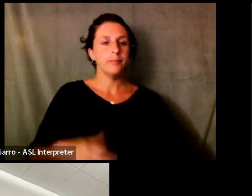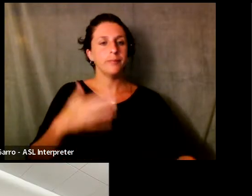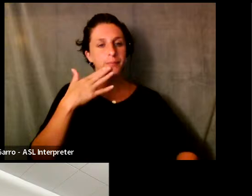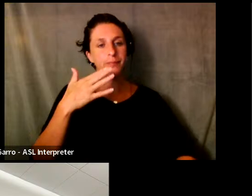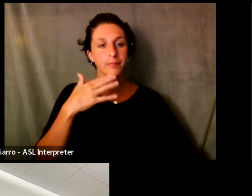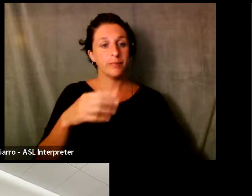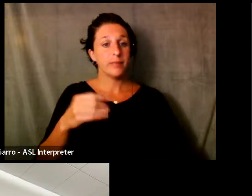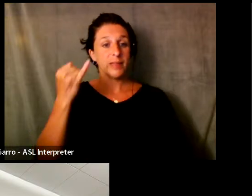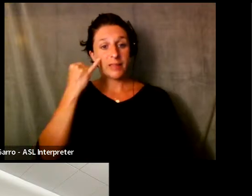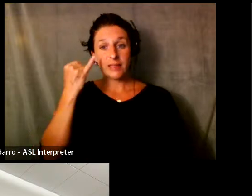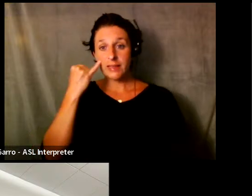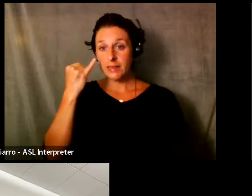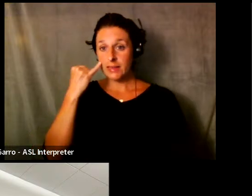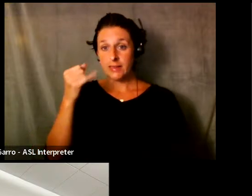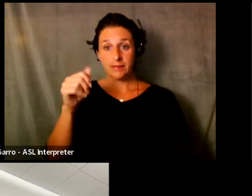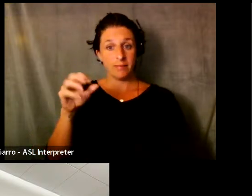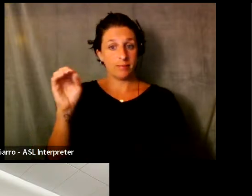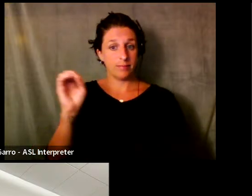there aren't any